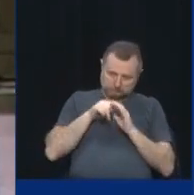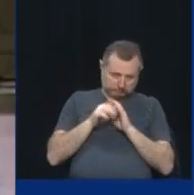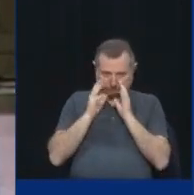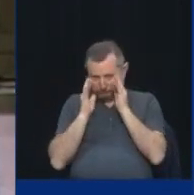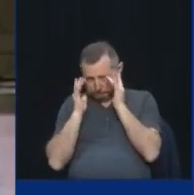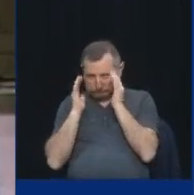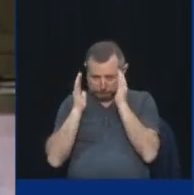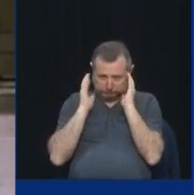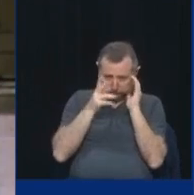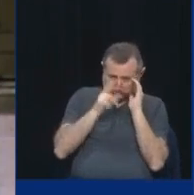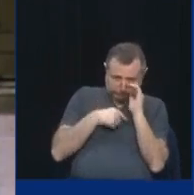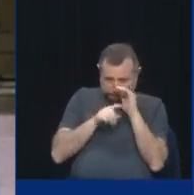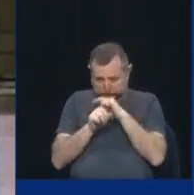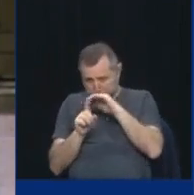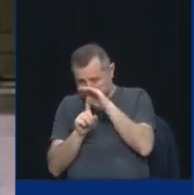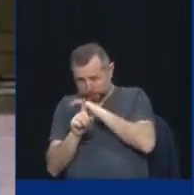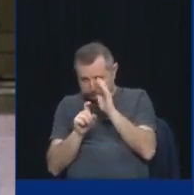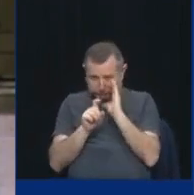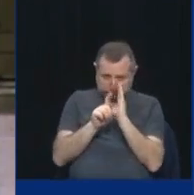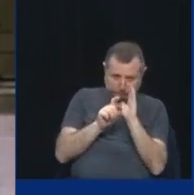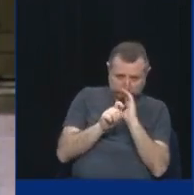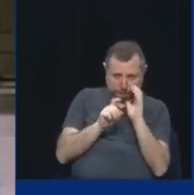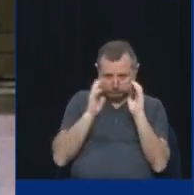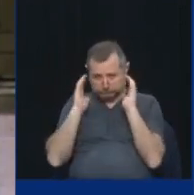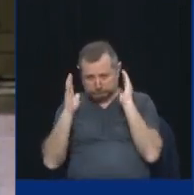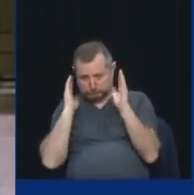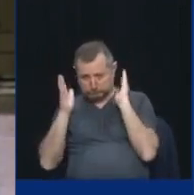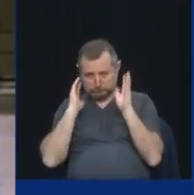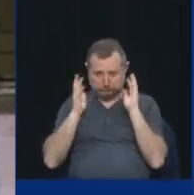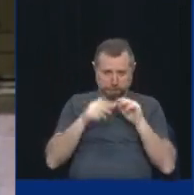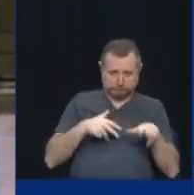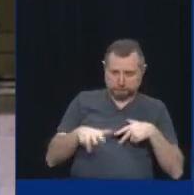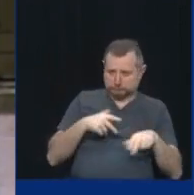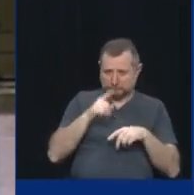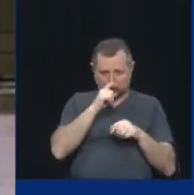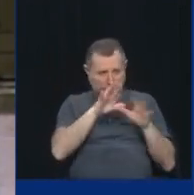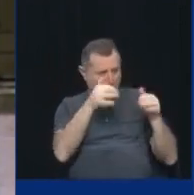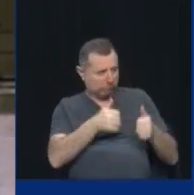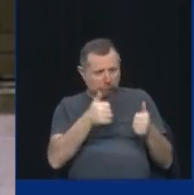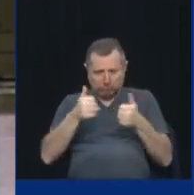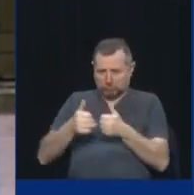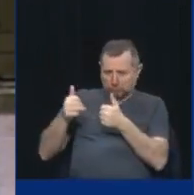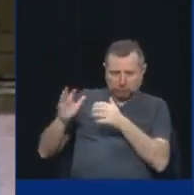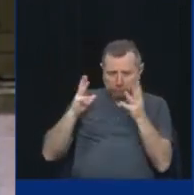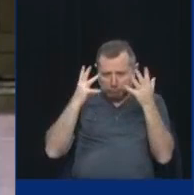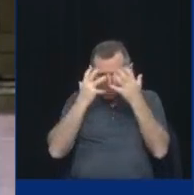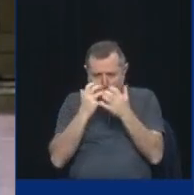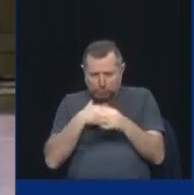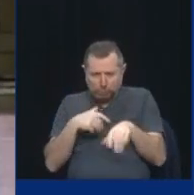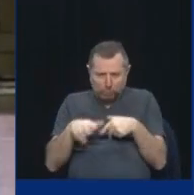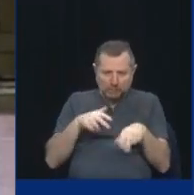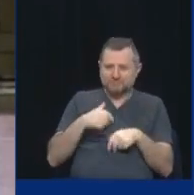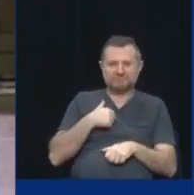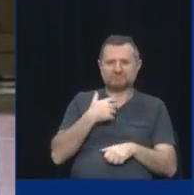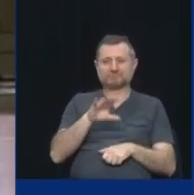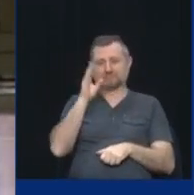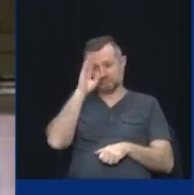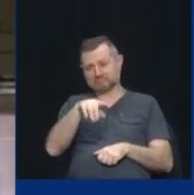not walking through this miserable condition because Zach is